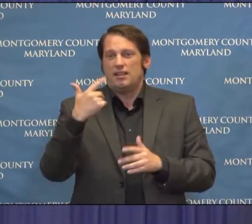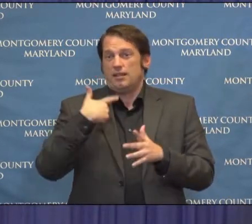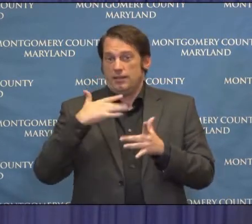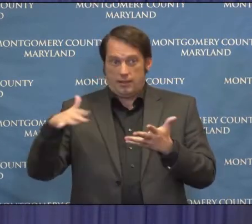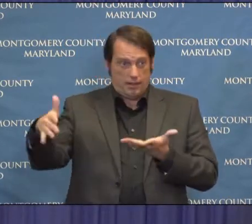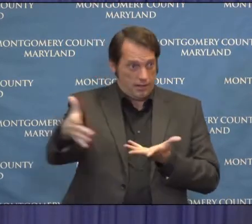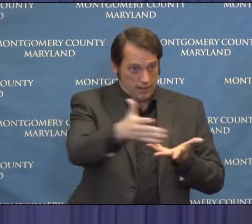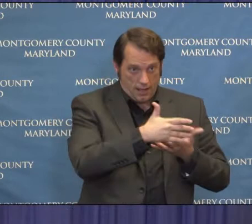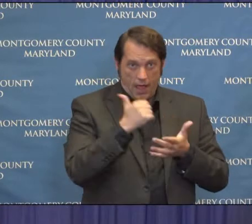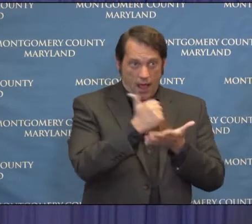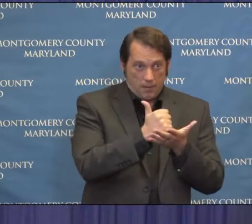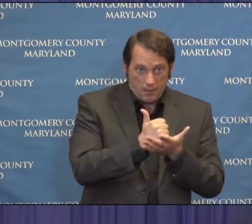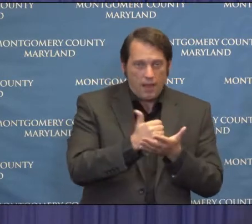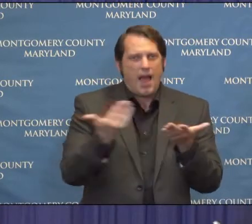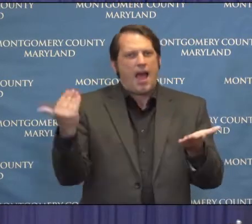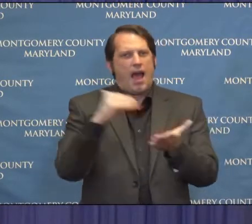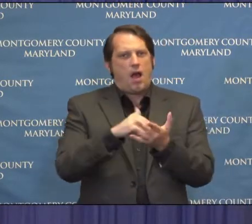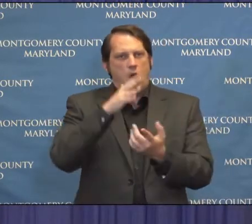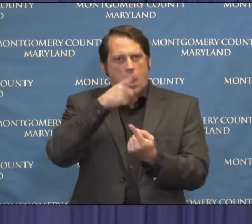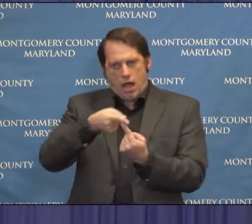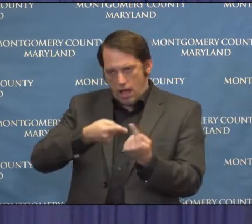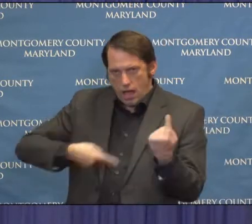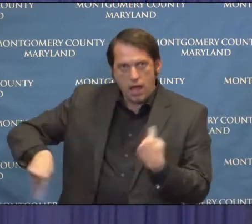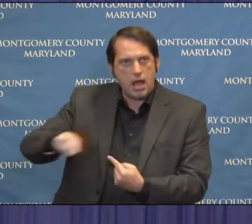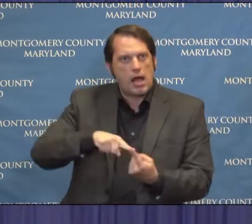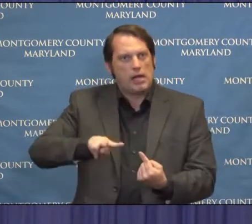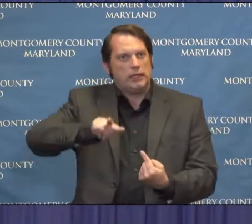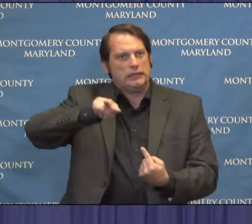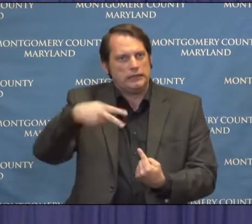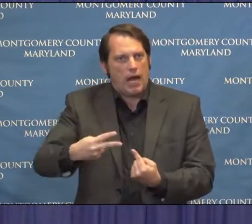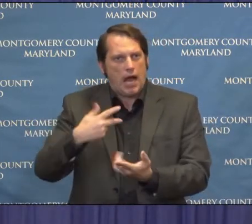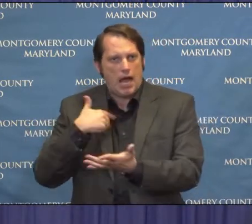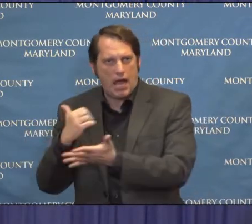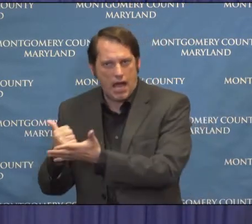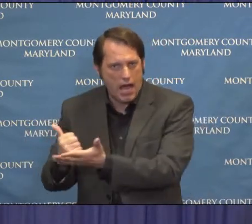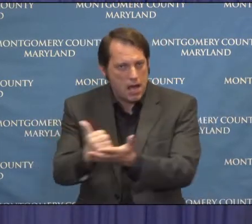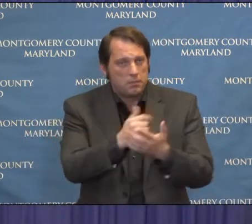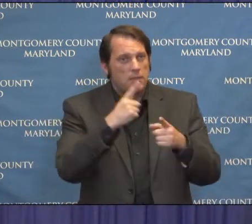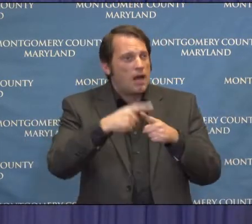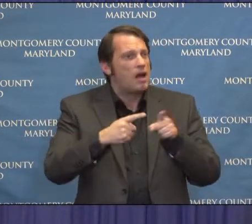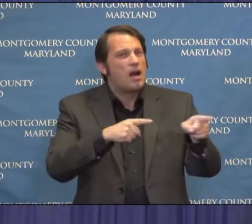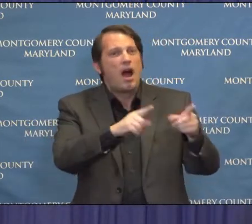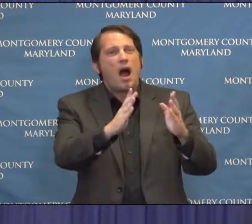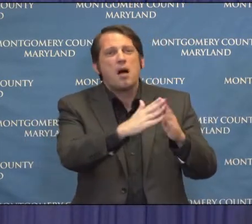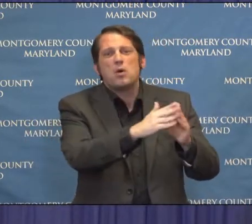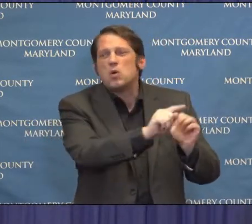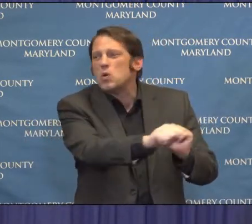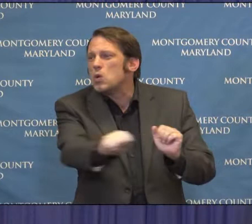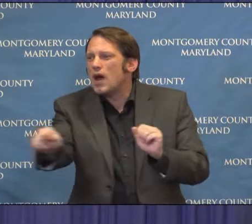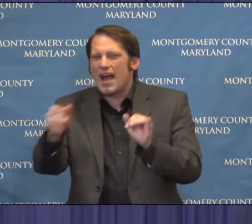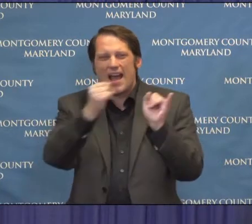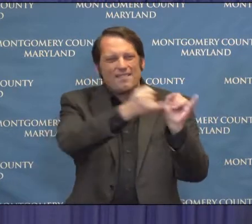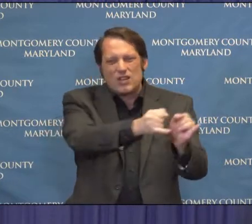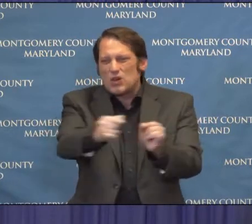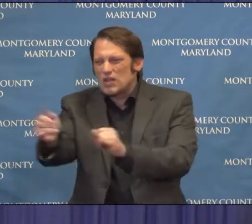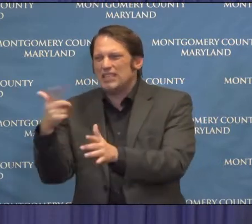we've said we were going to put out to individuals in the community. And my last plea from this